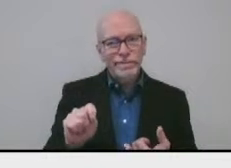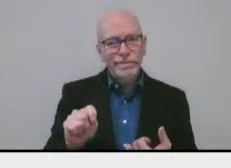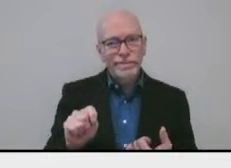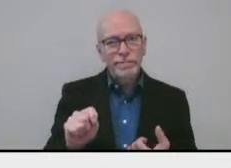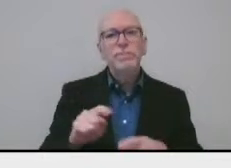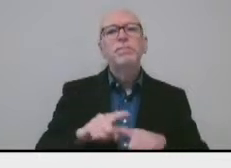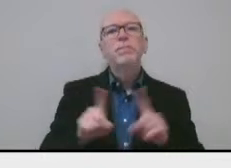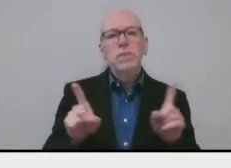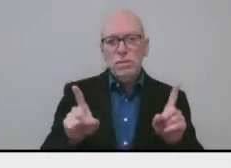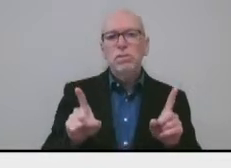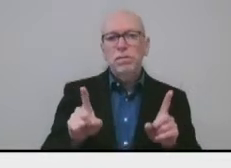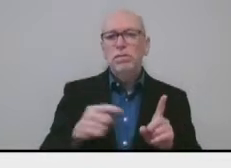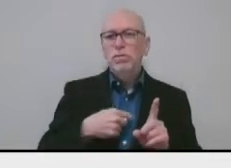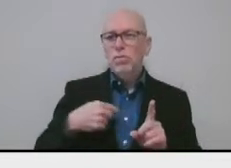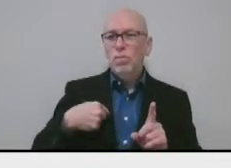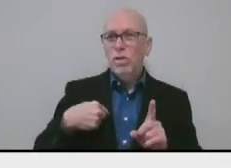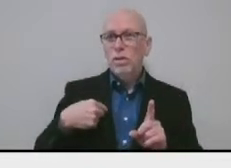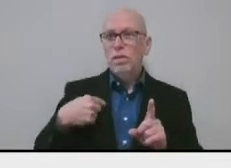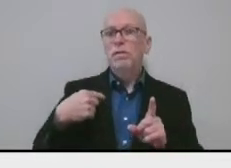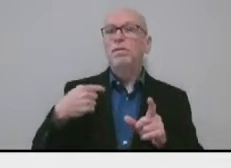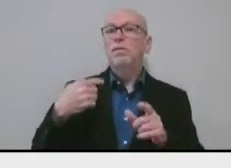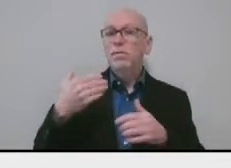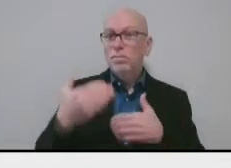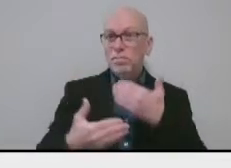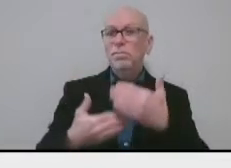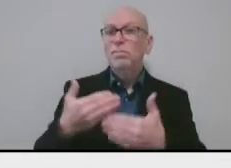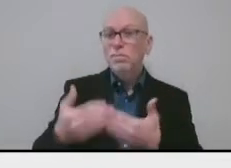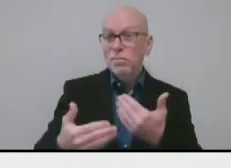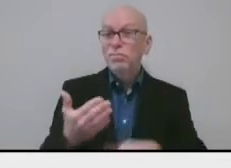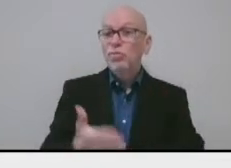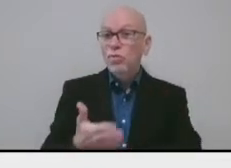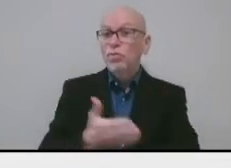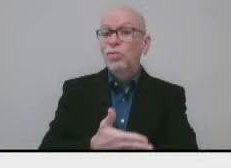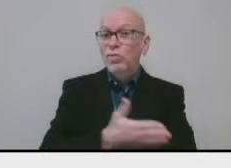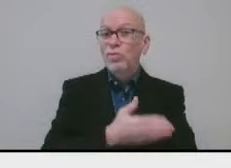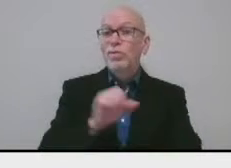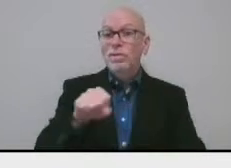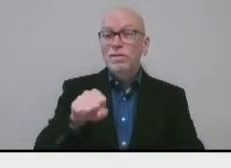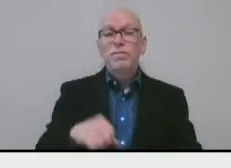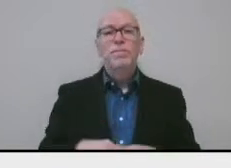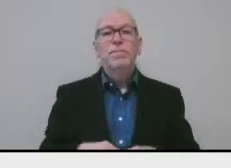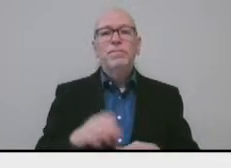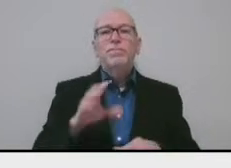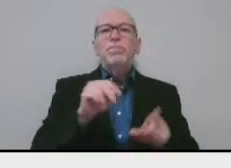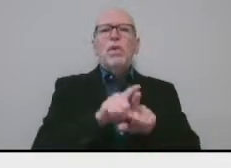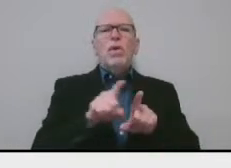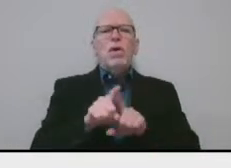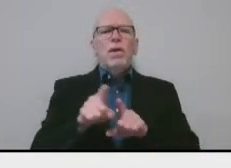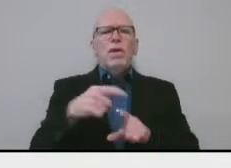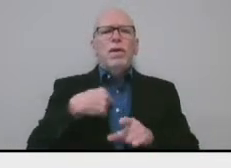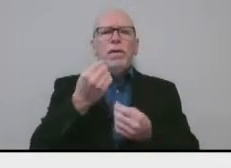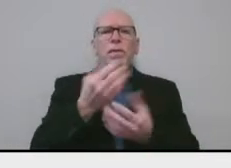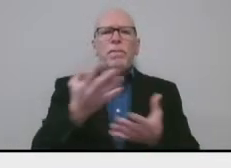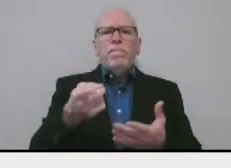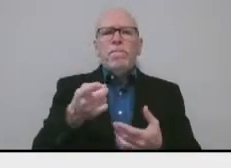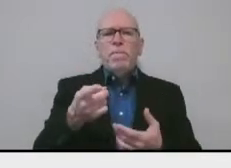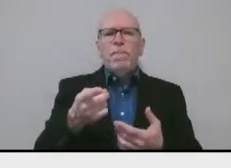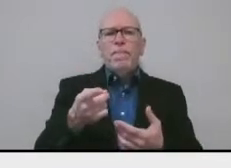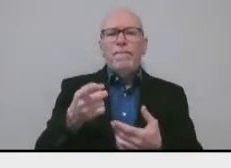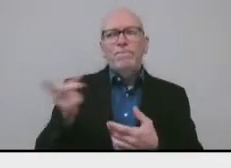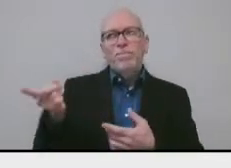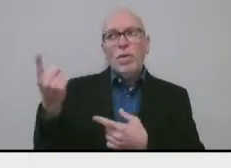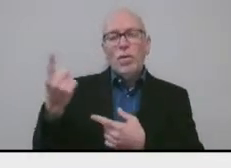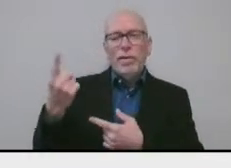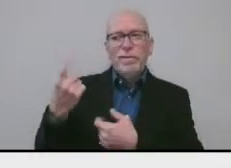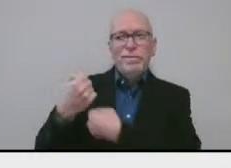are trending in the right direction. Also, I should say that, and you school me on this all the time, that there's